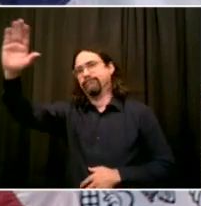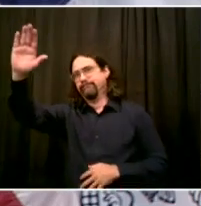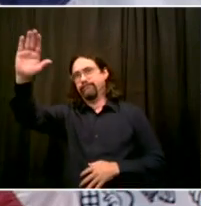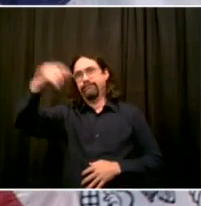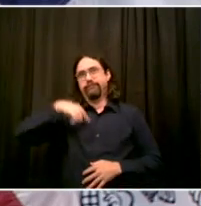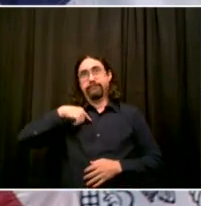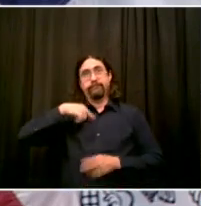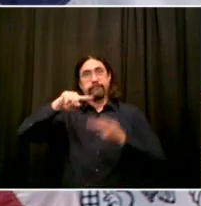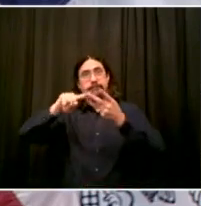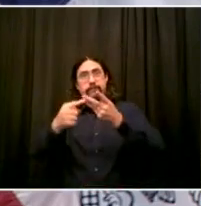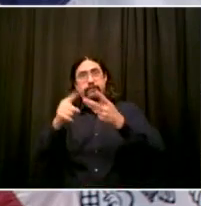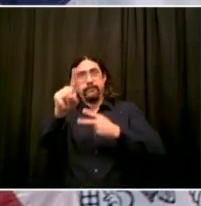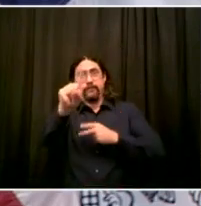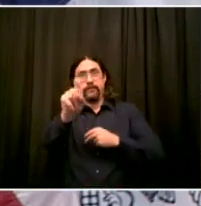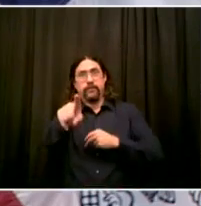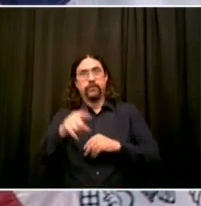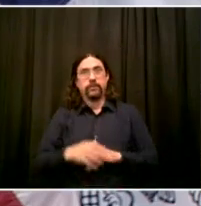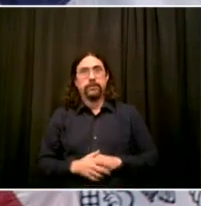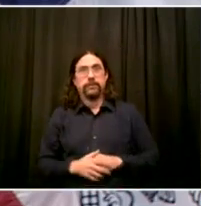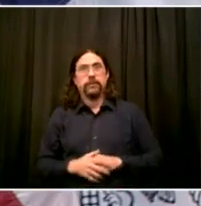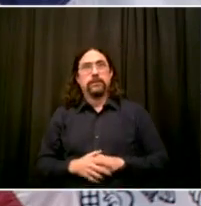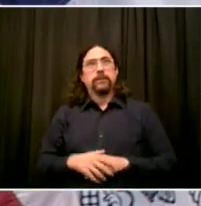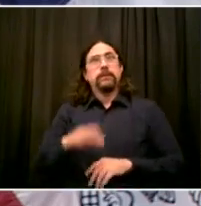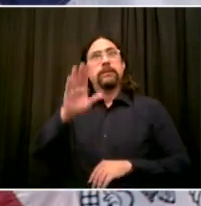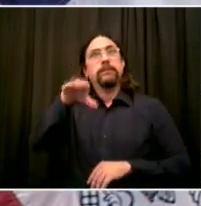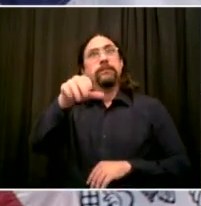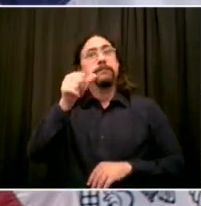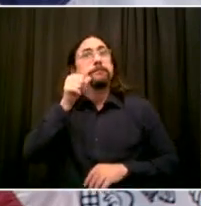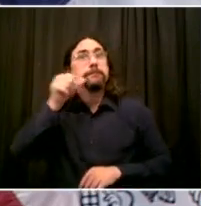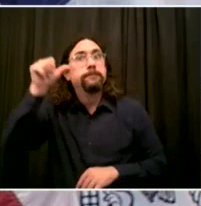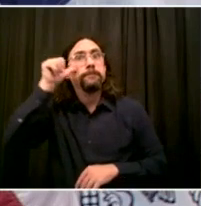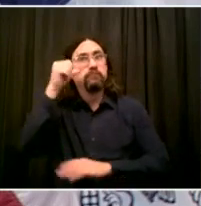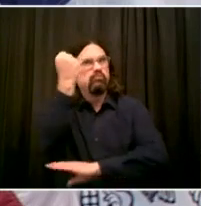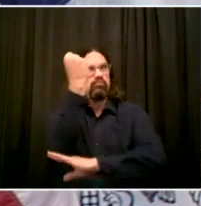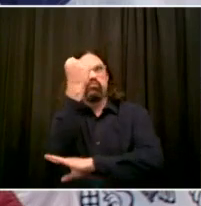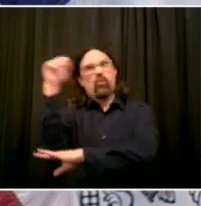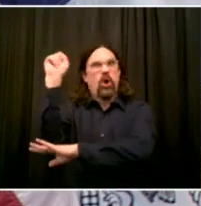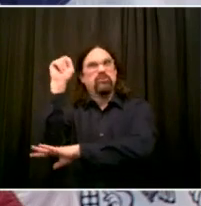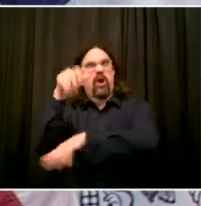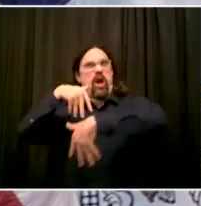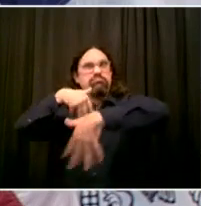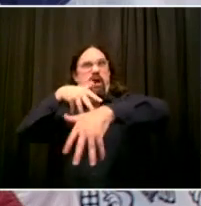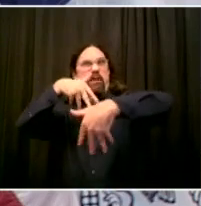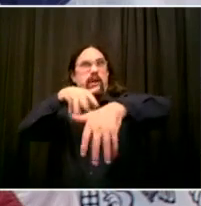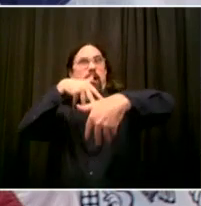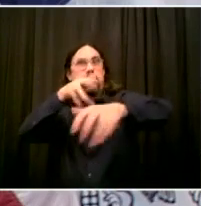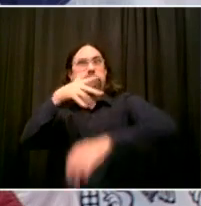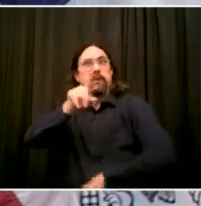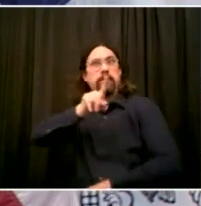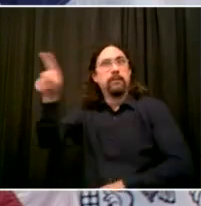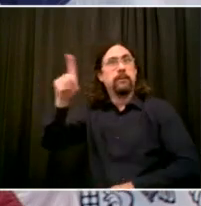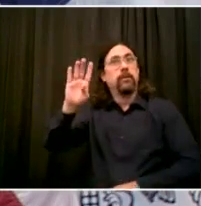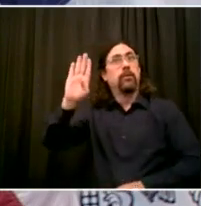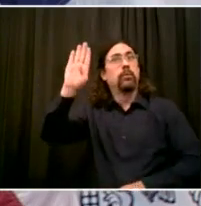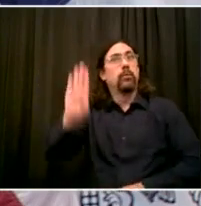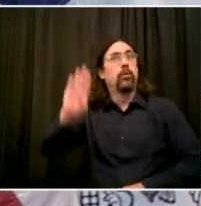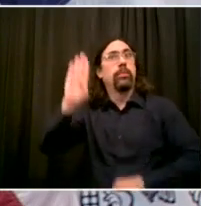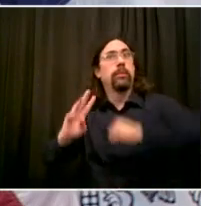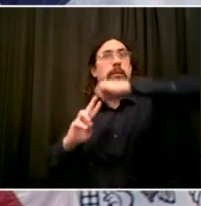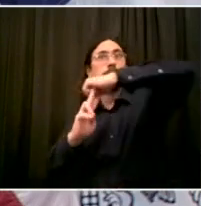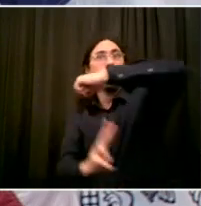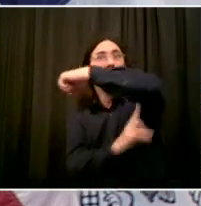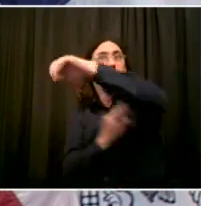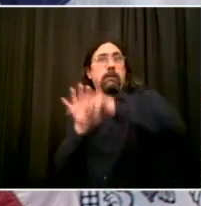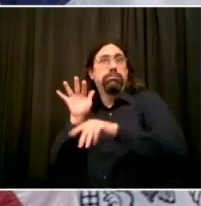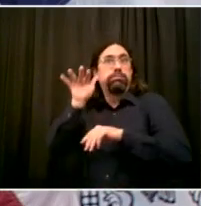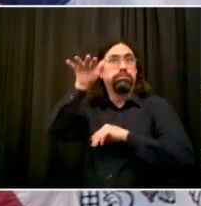attacked high-ranking members of the police department. There were police officers injured, and unless we're wrong, you haven't said anything about it yet.